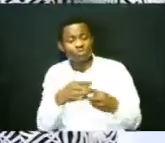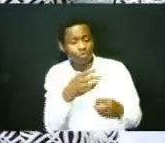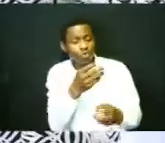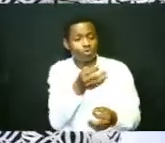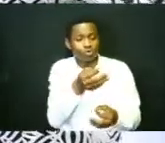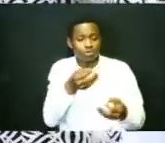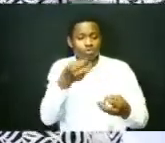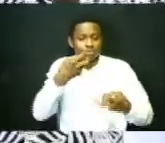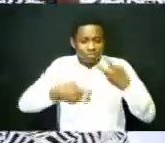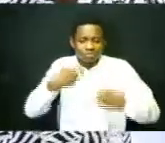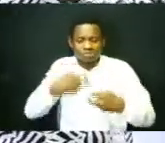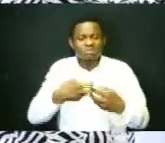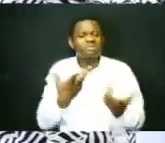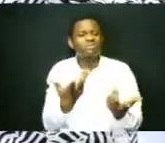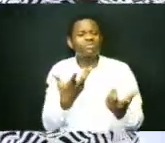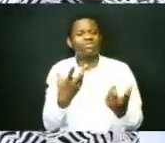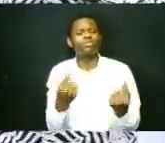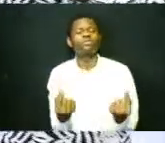Now